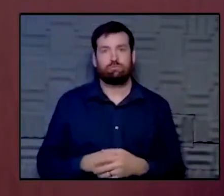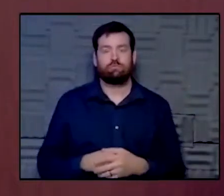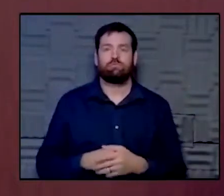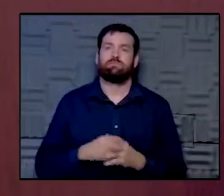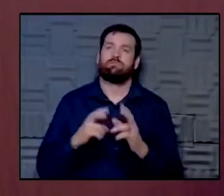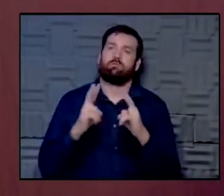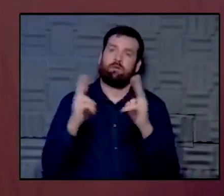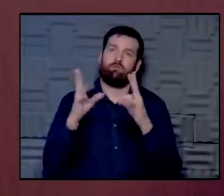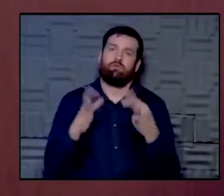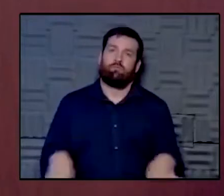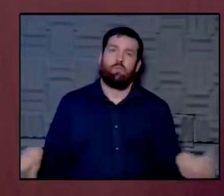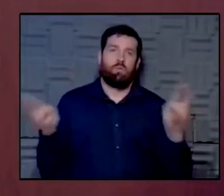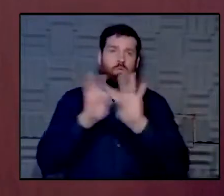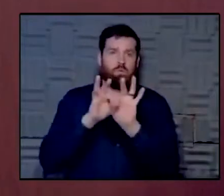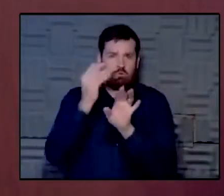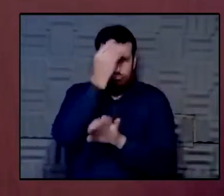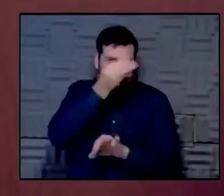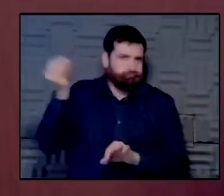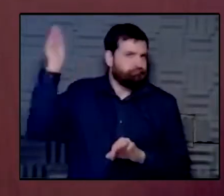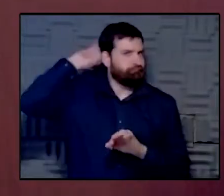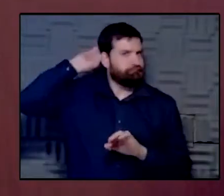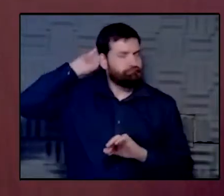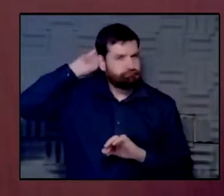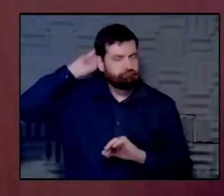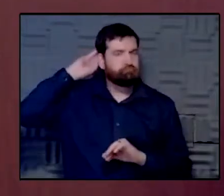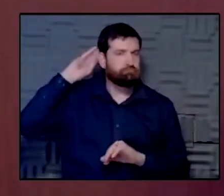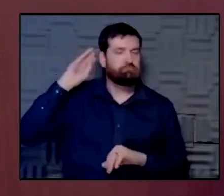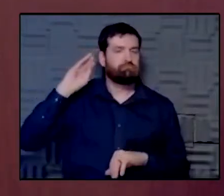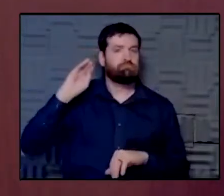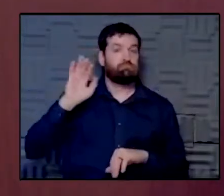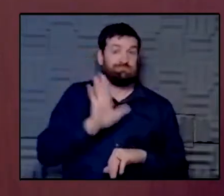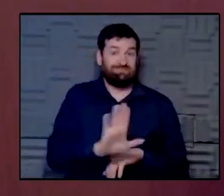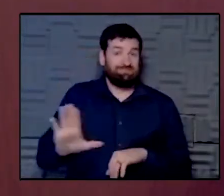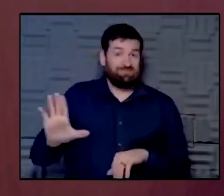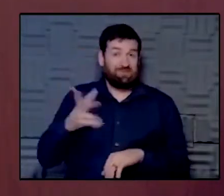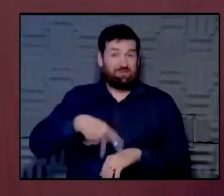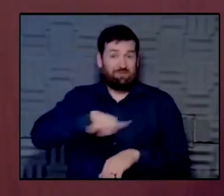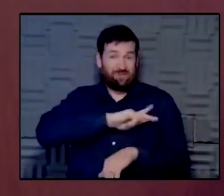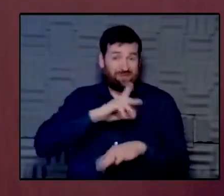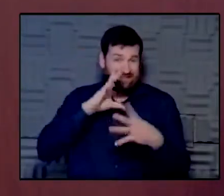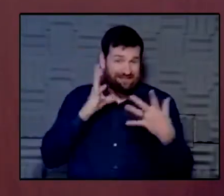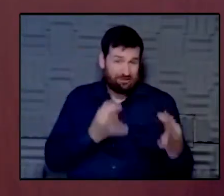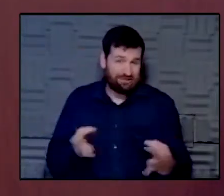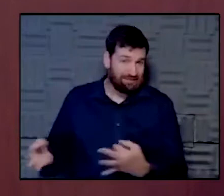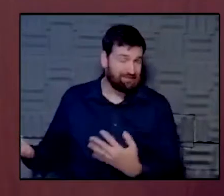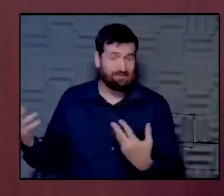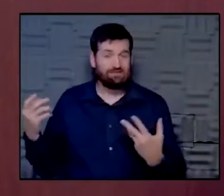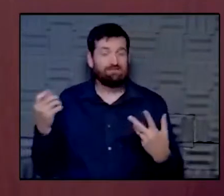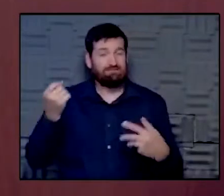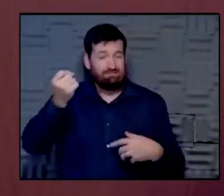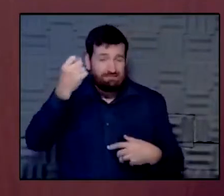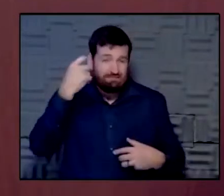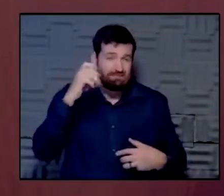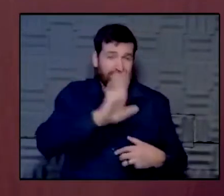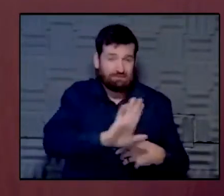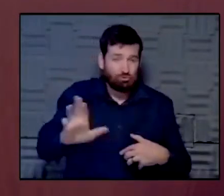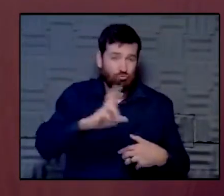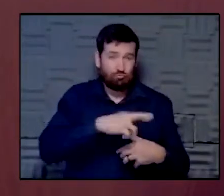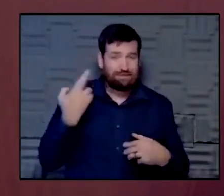very important and something to take into consideration for your own personal decision making is understanding